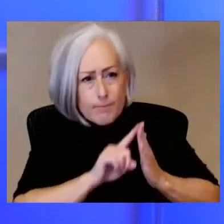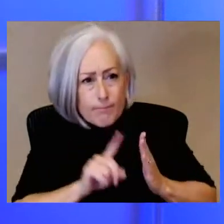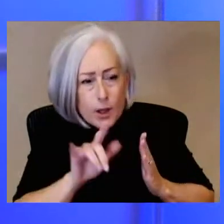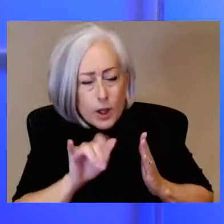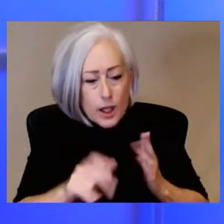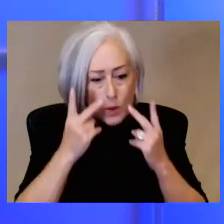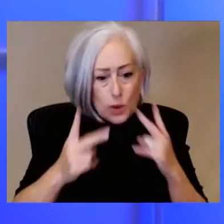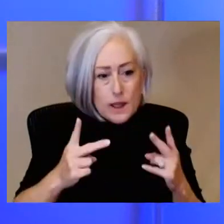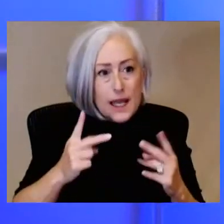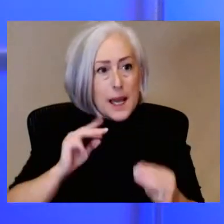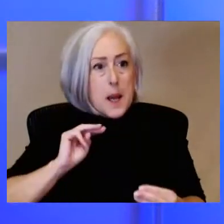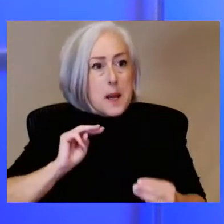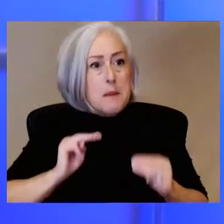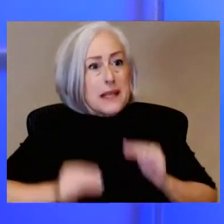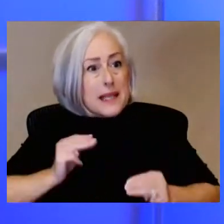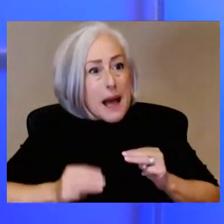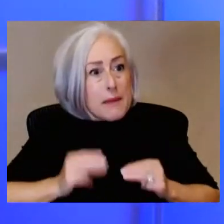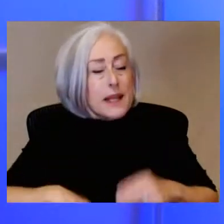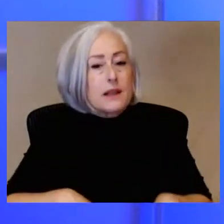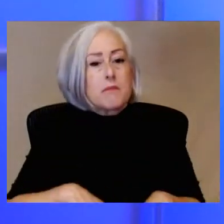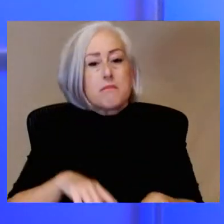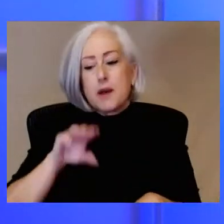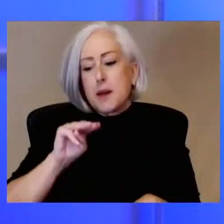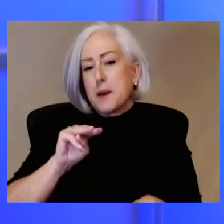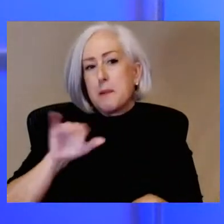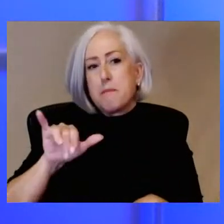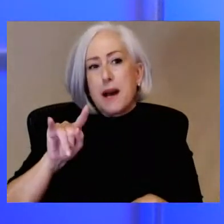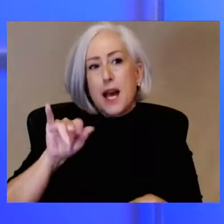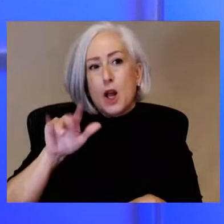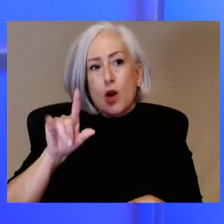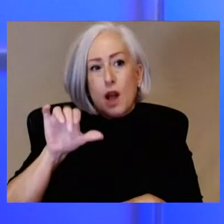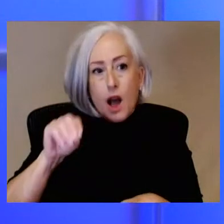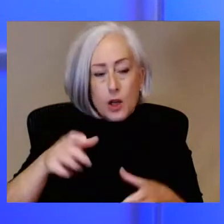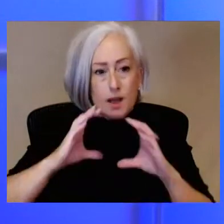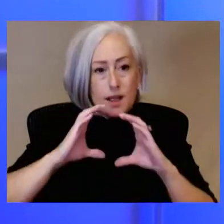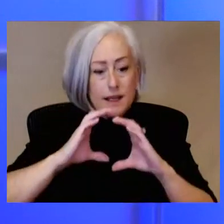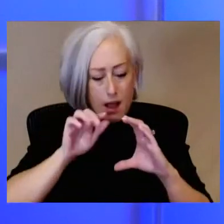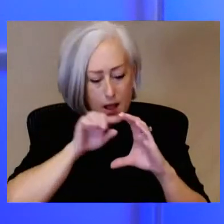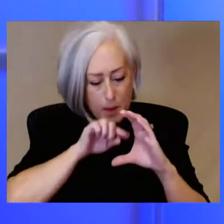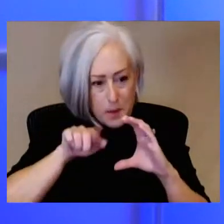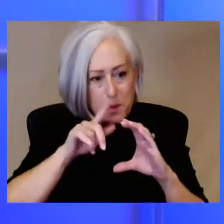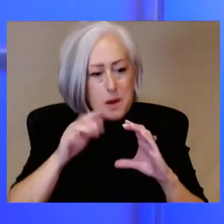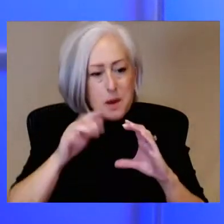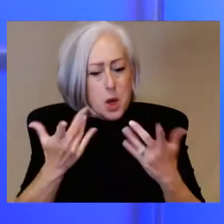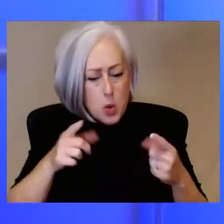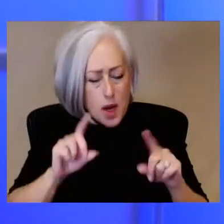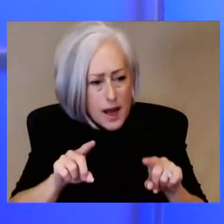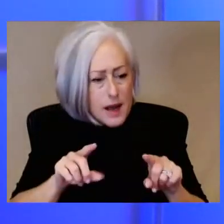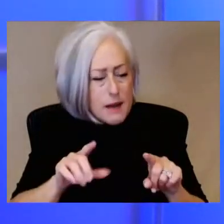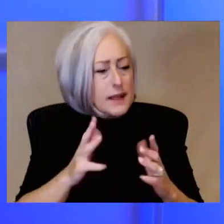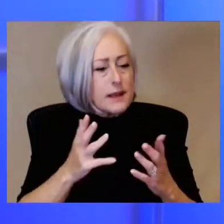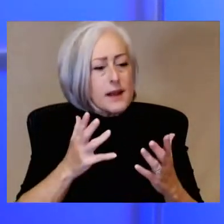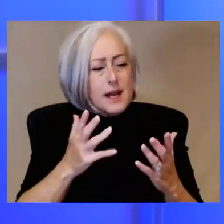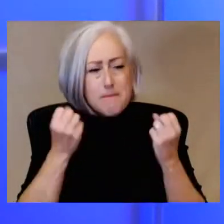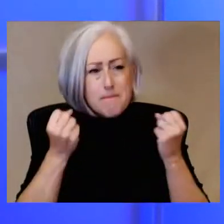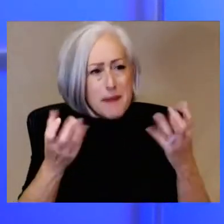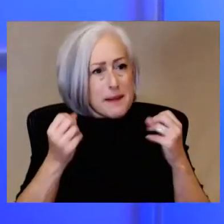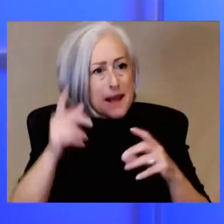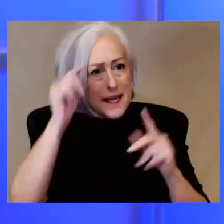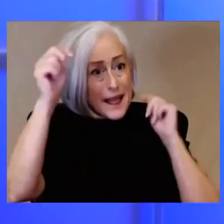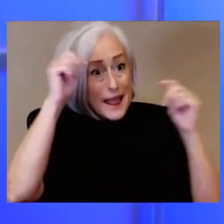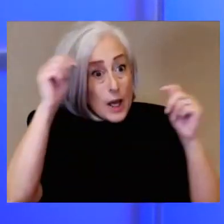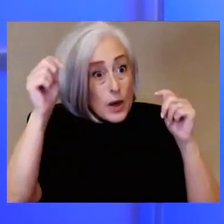within the mitochondria influence the disease? So lots of theories, and not a lot of